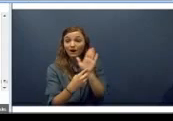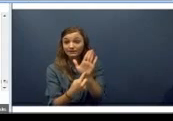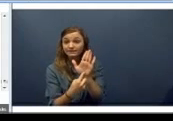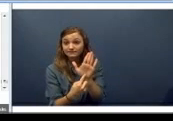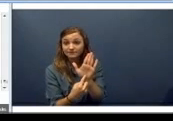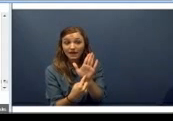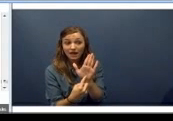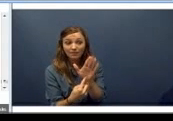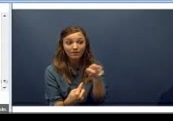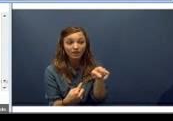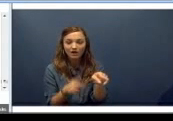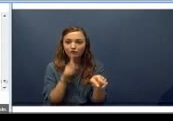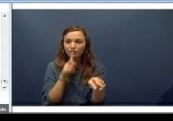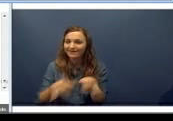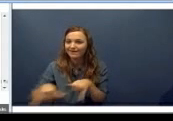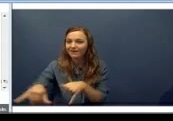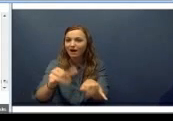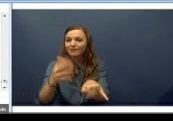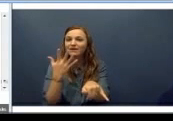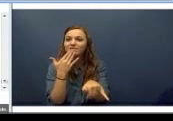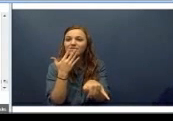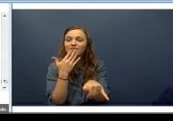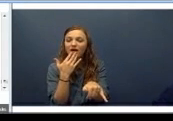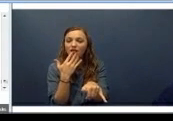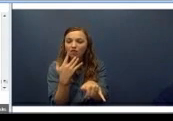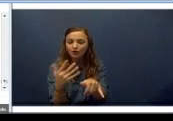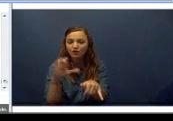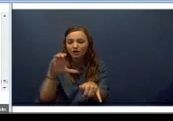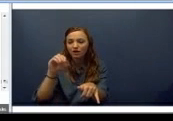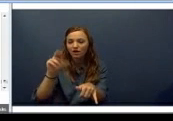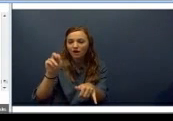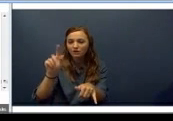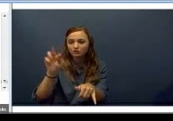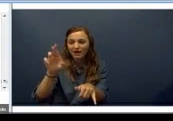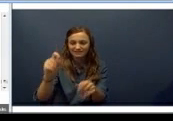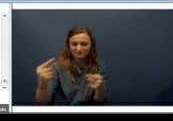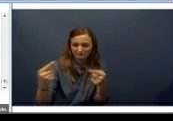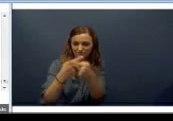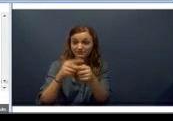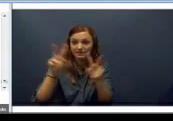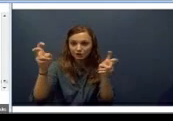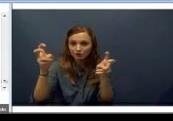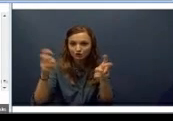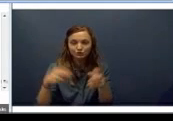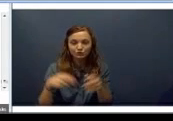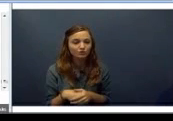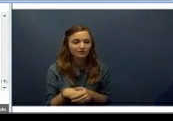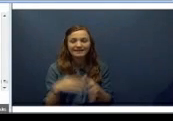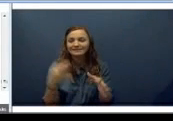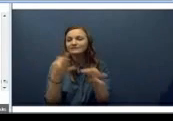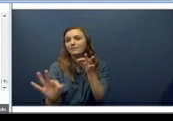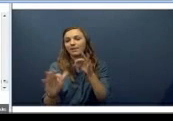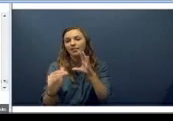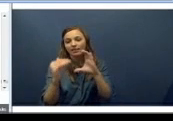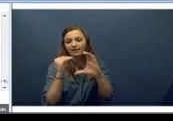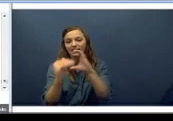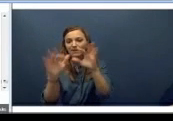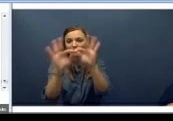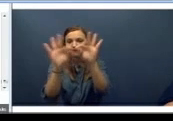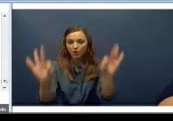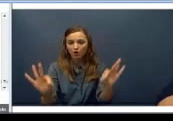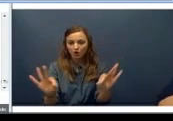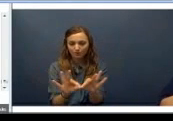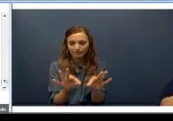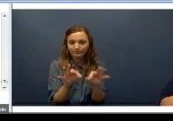unreadable. And here's an example of a really common color contrast issue. This is a screenshot of